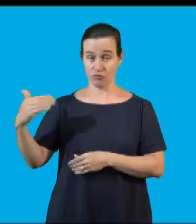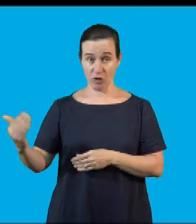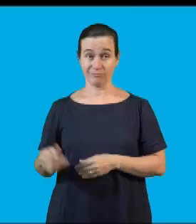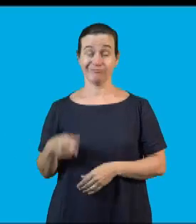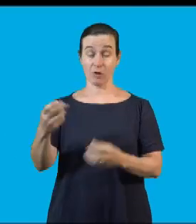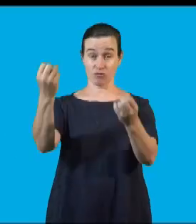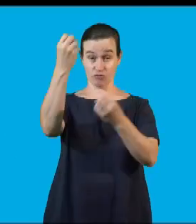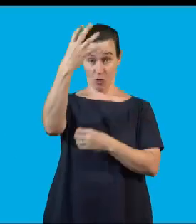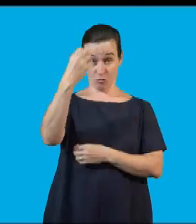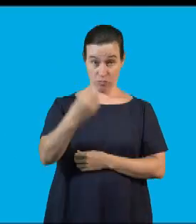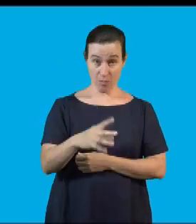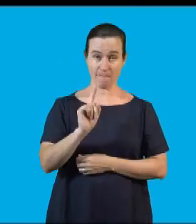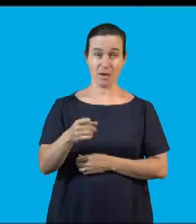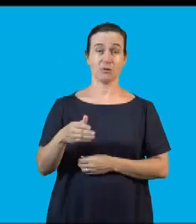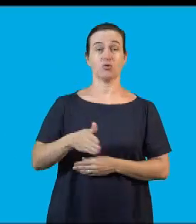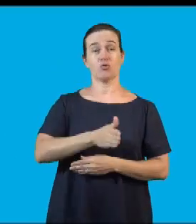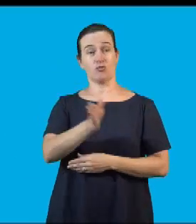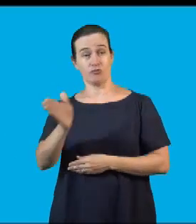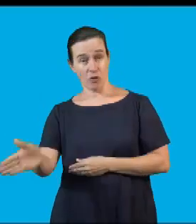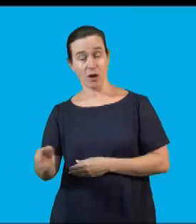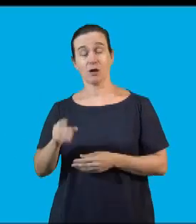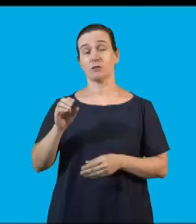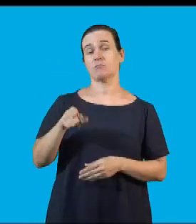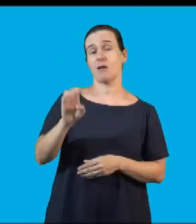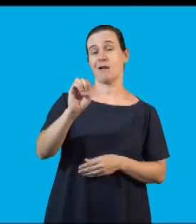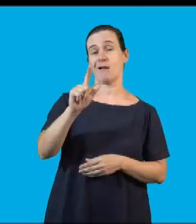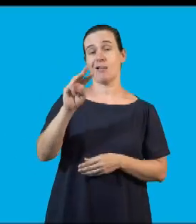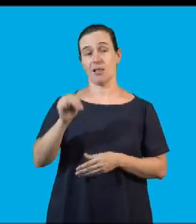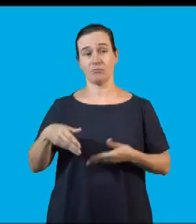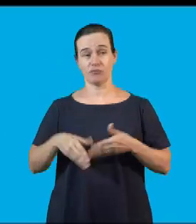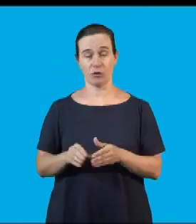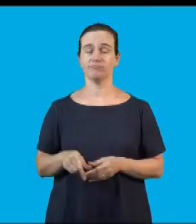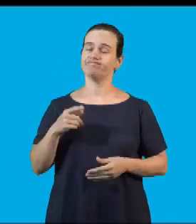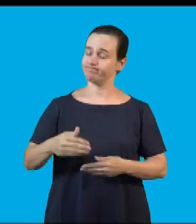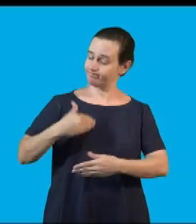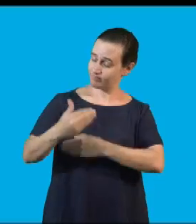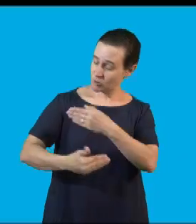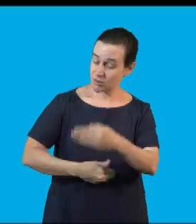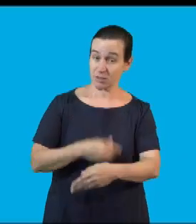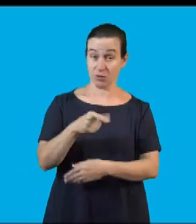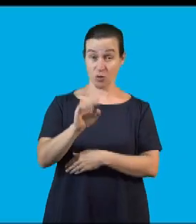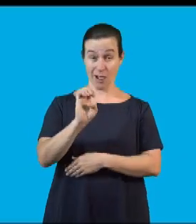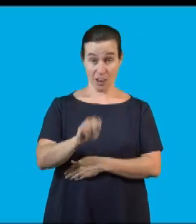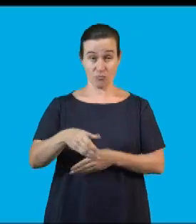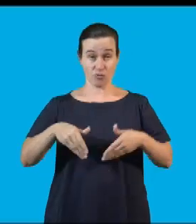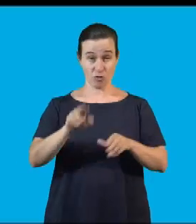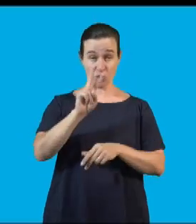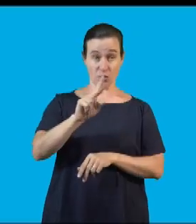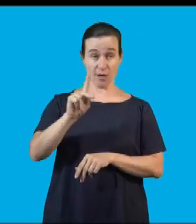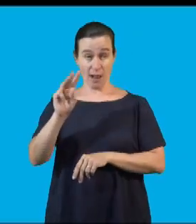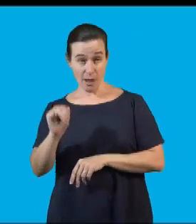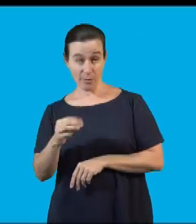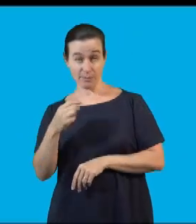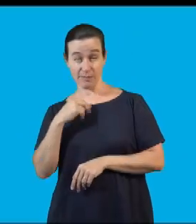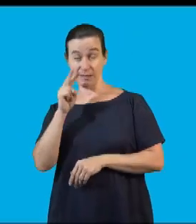right onto Elm Road. Continue on Elm Road for 2 kilometers until you reach a large blue